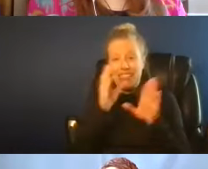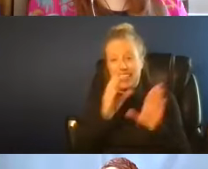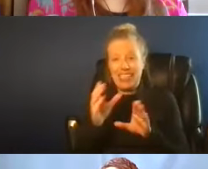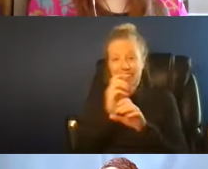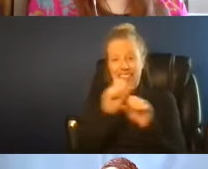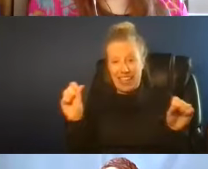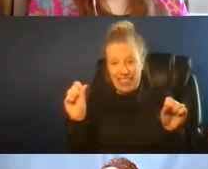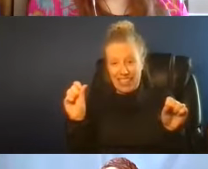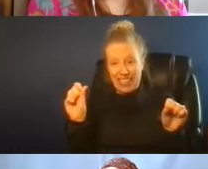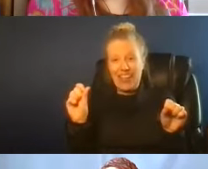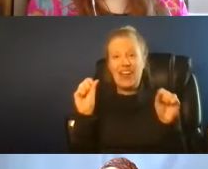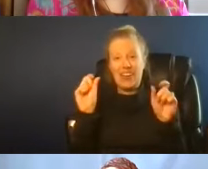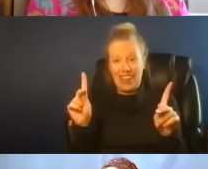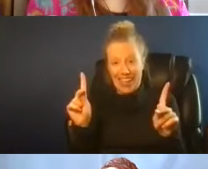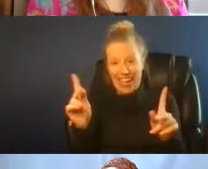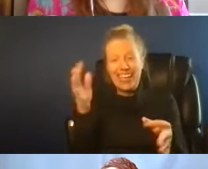Okay.